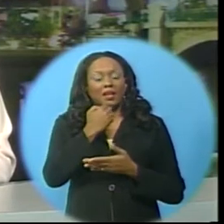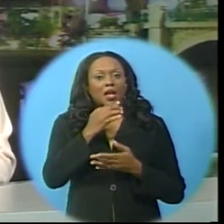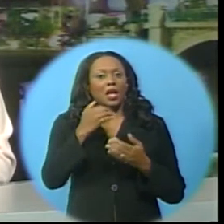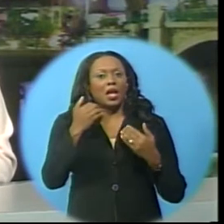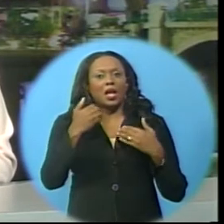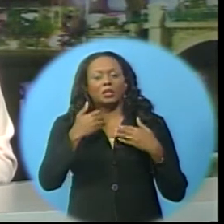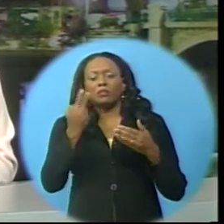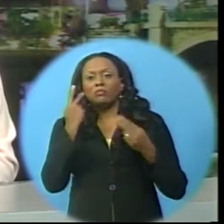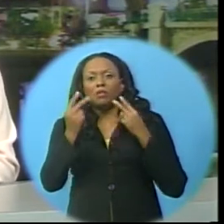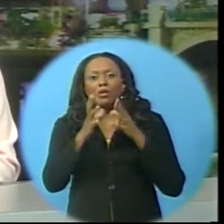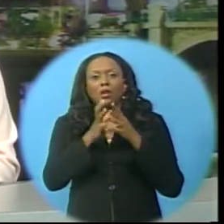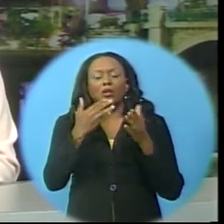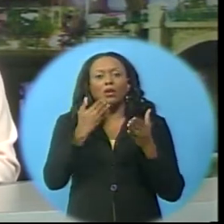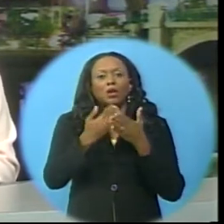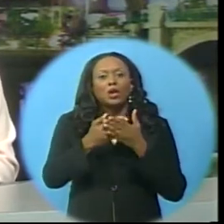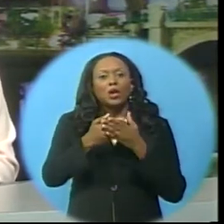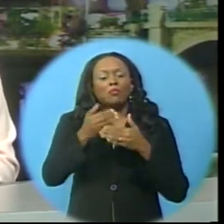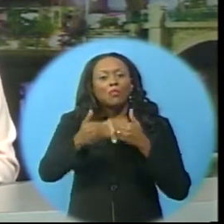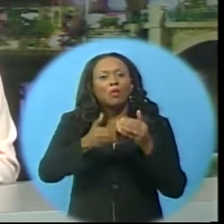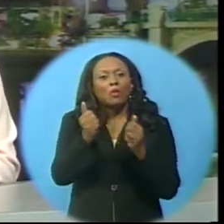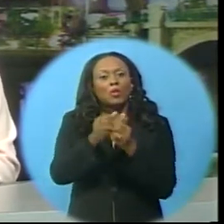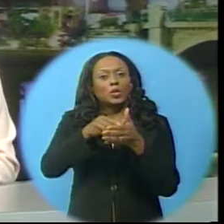seen results with some students